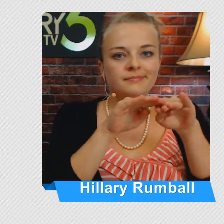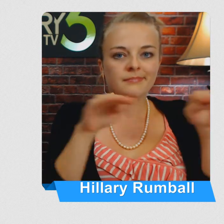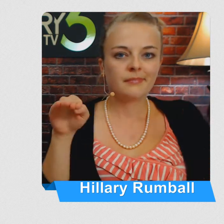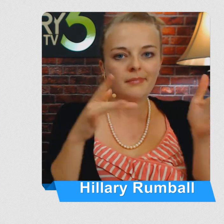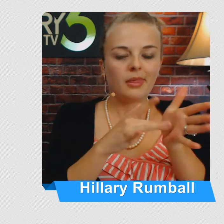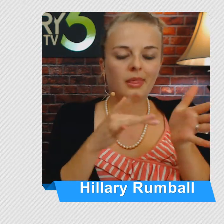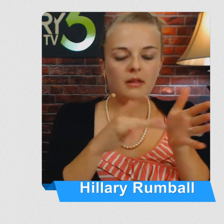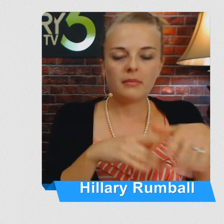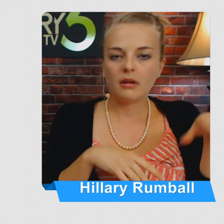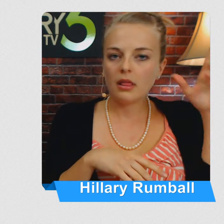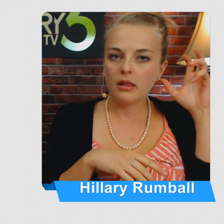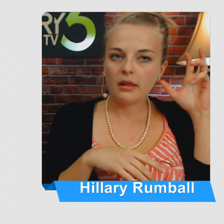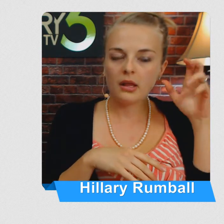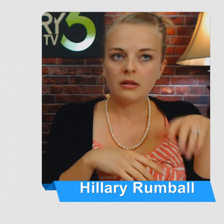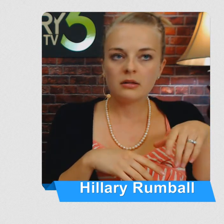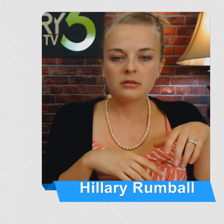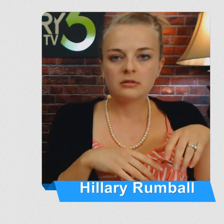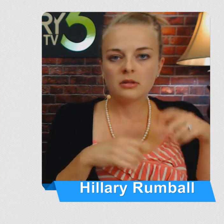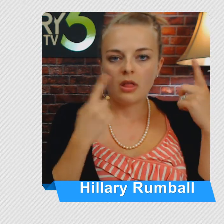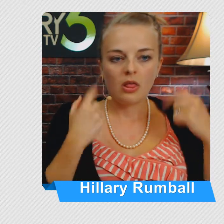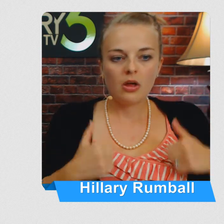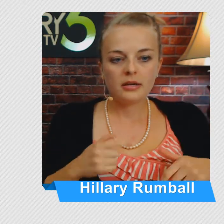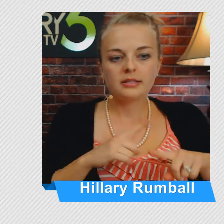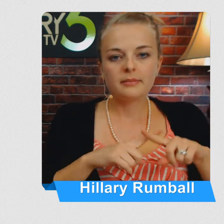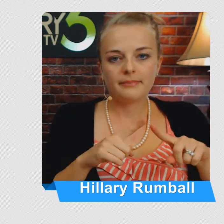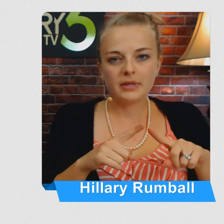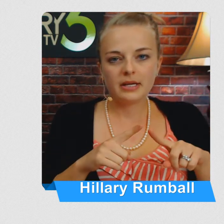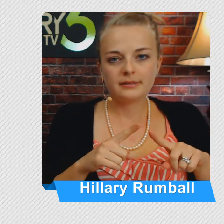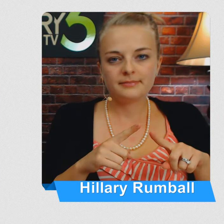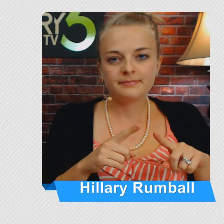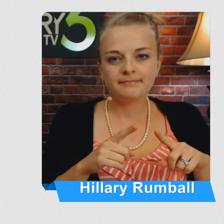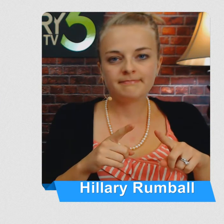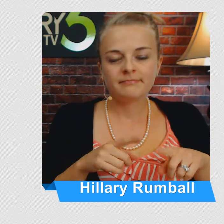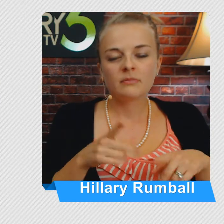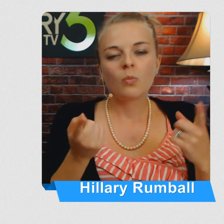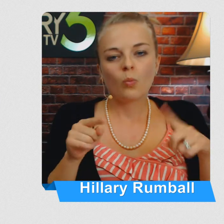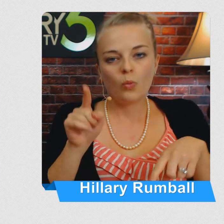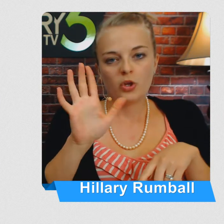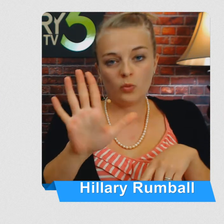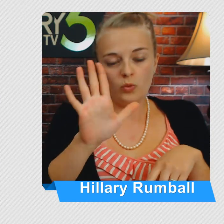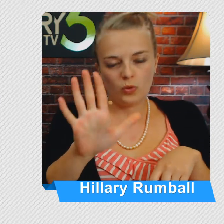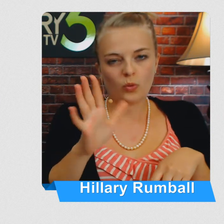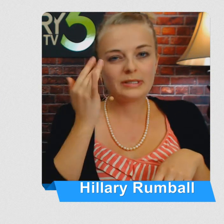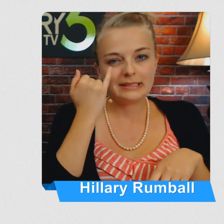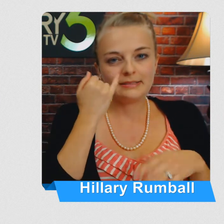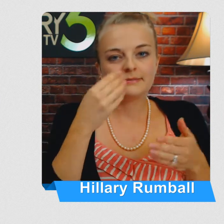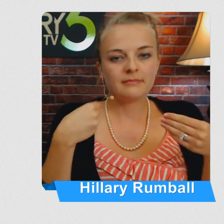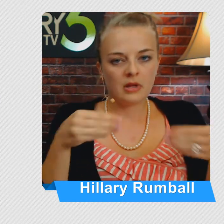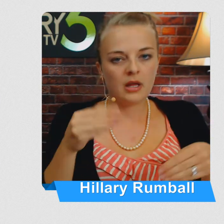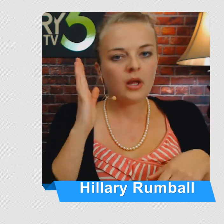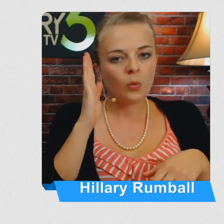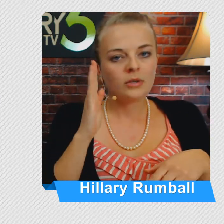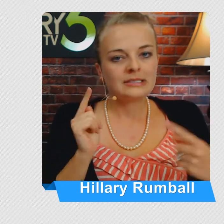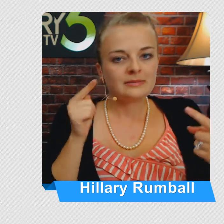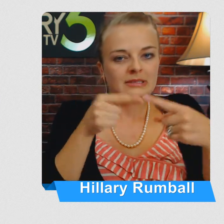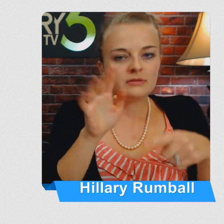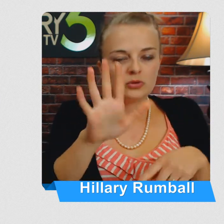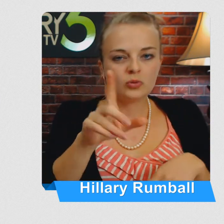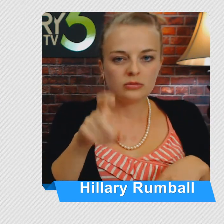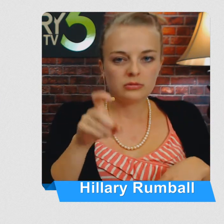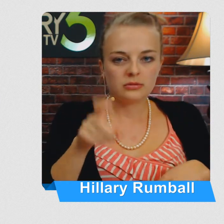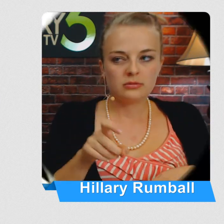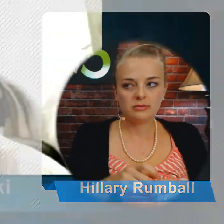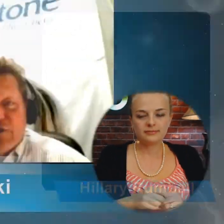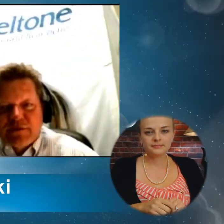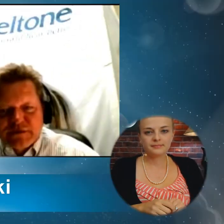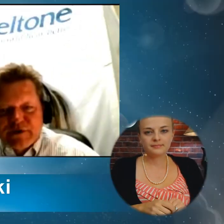hearing instruments are all programmed. And actually, the Beltone First product is one of the very few products or one of the only products in the market where